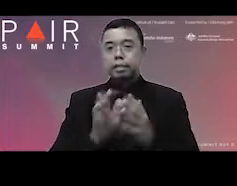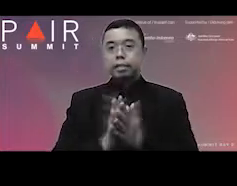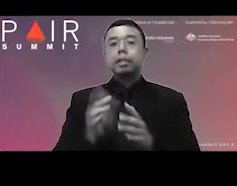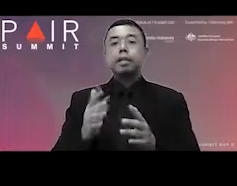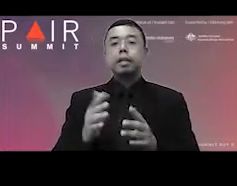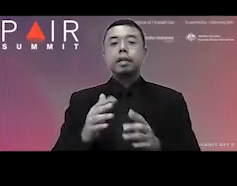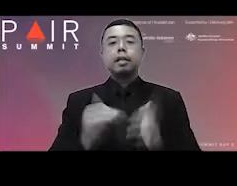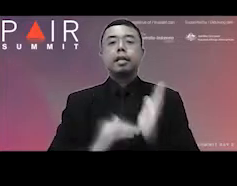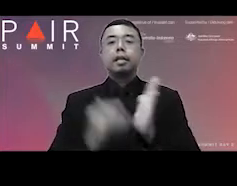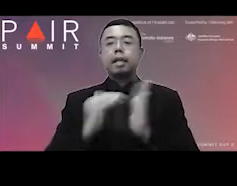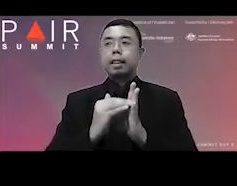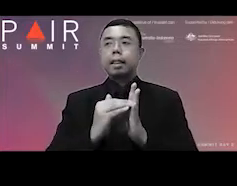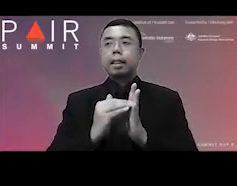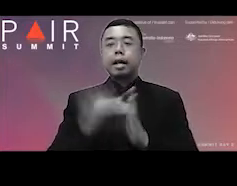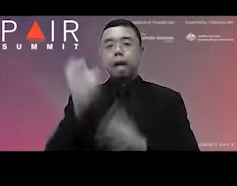provinces.